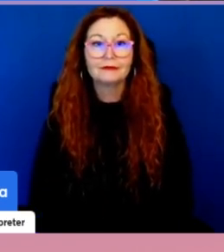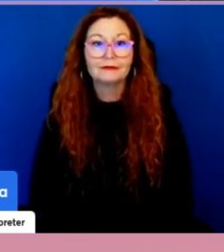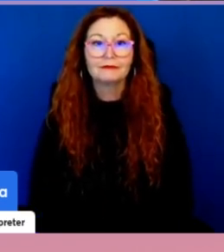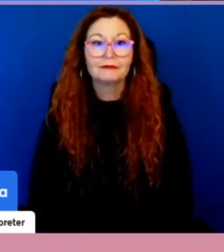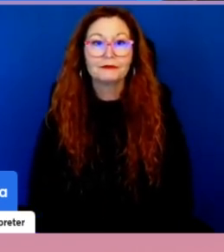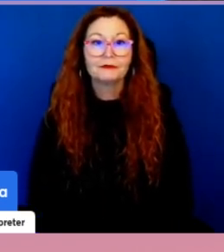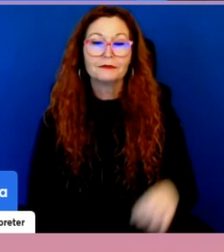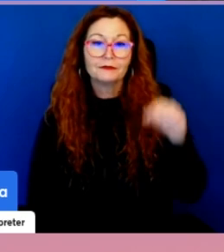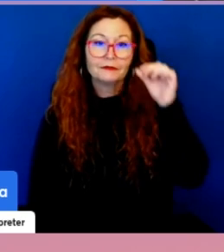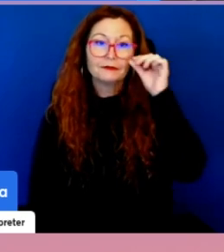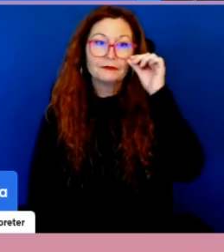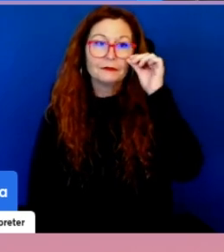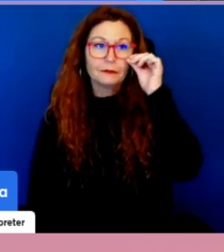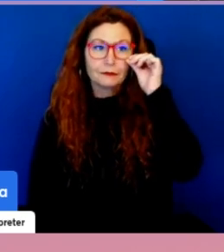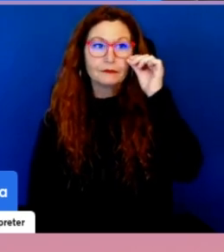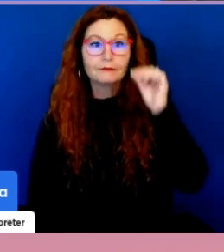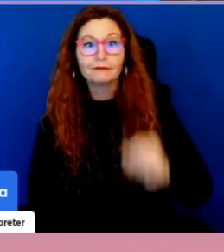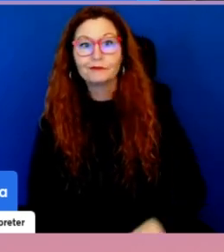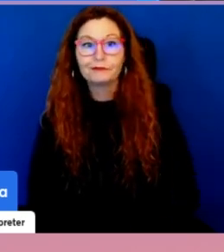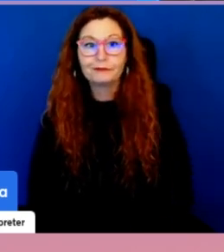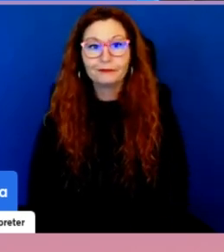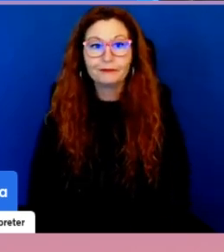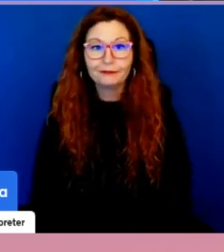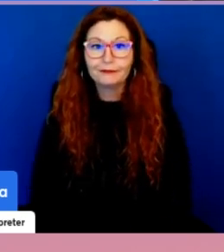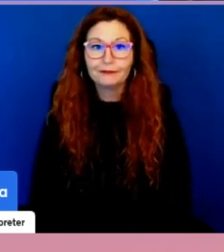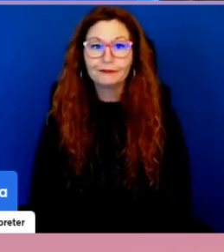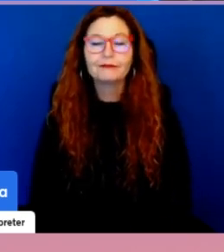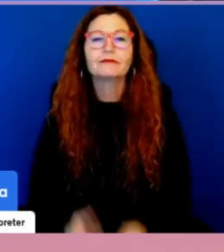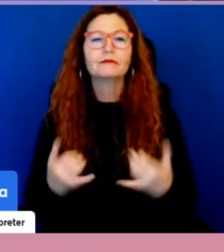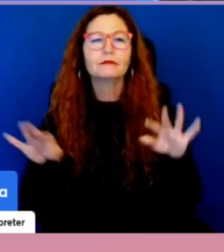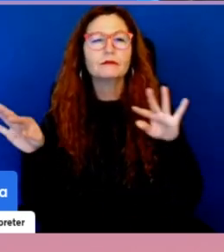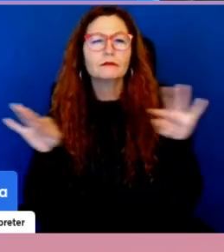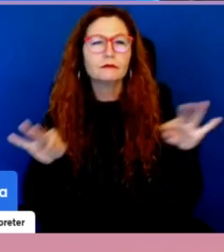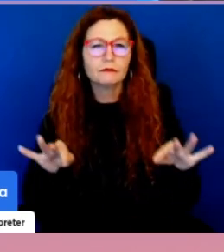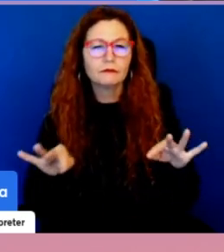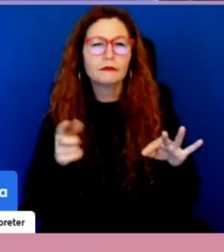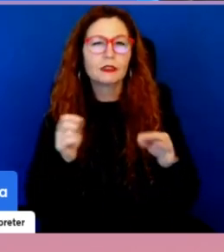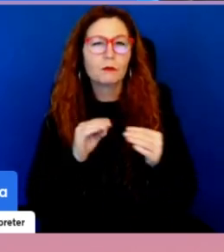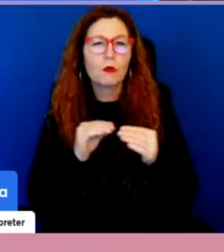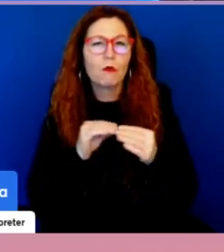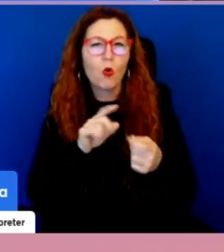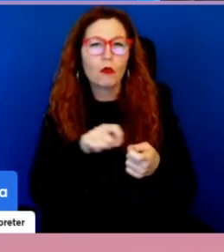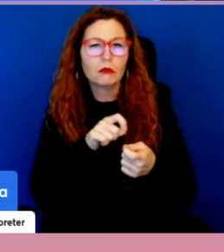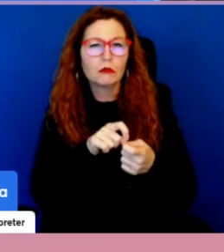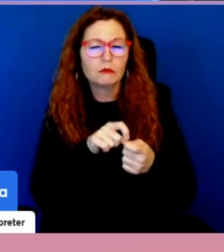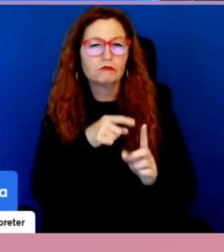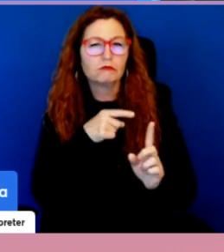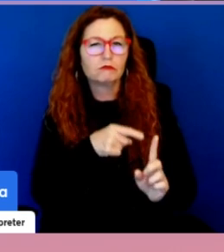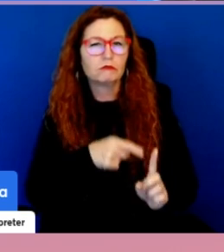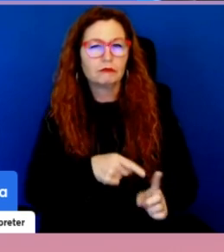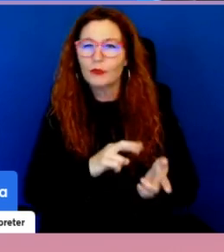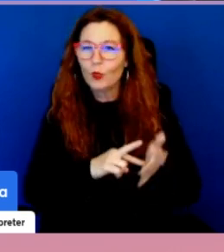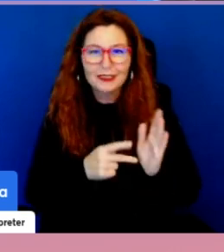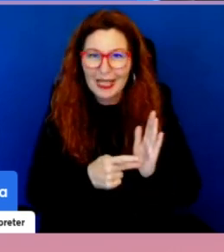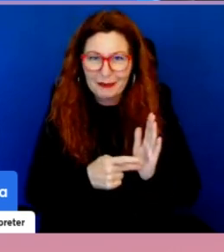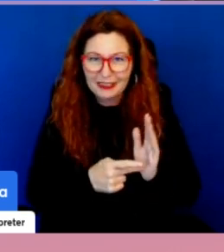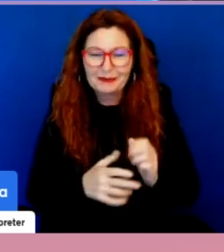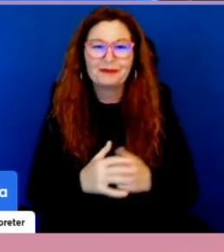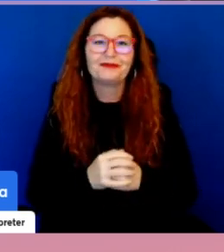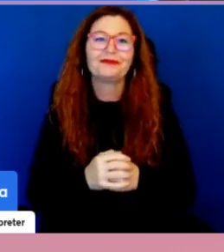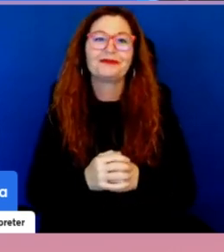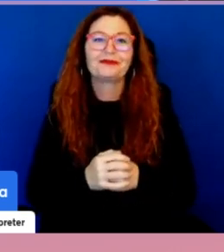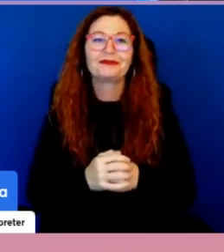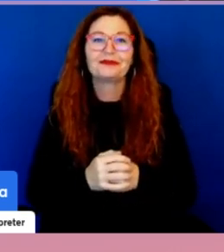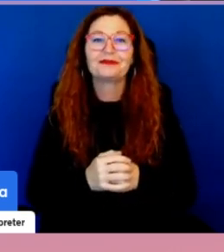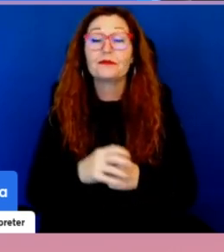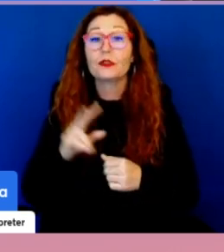All right, so let's just talk a little through a little bit about exactly what that means. So Vault for